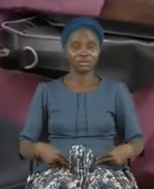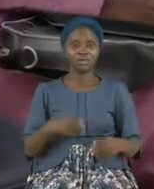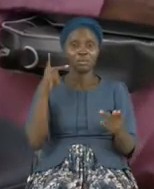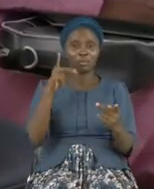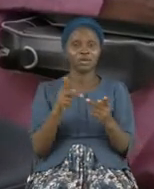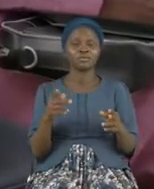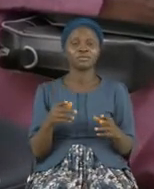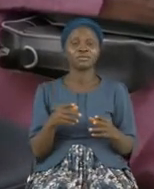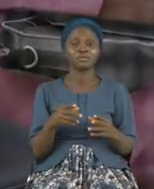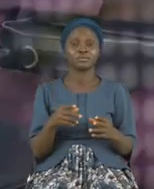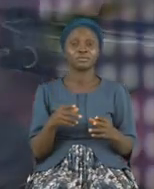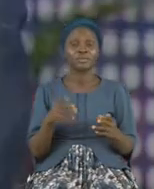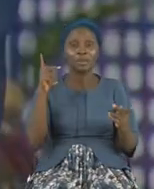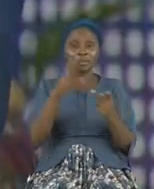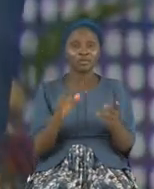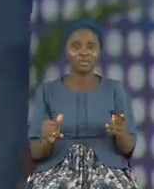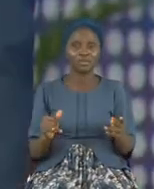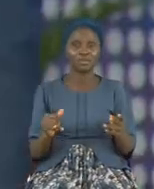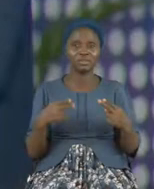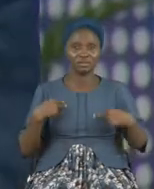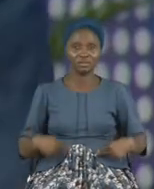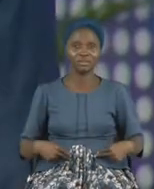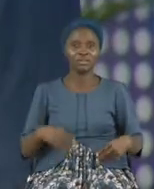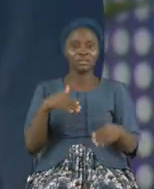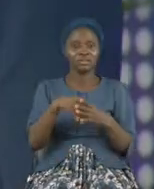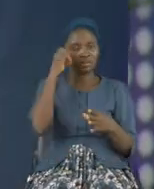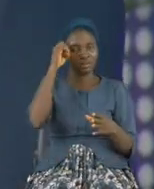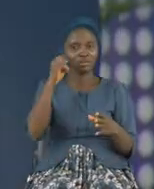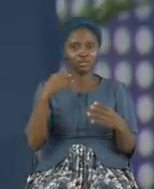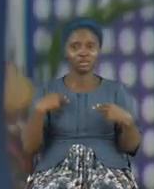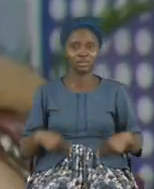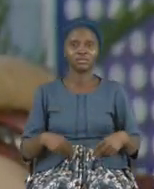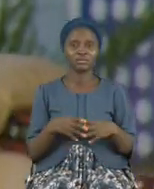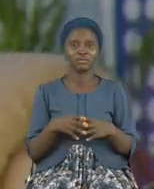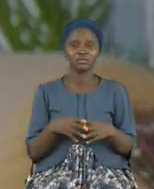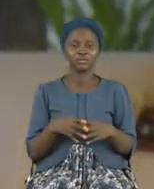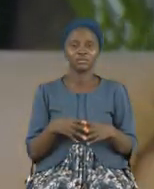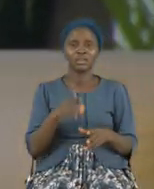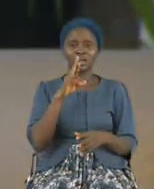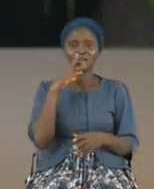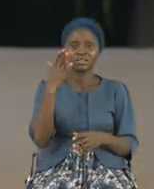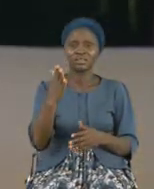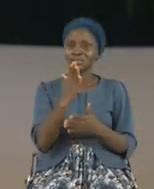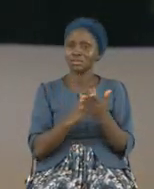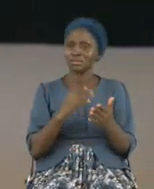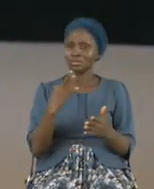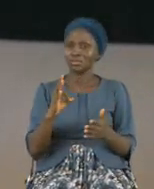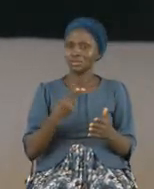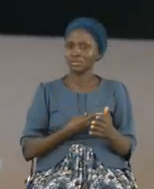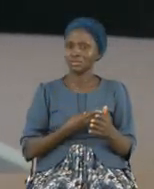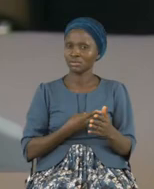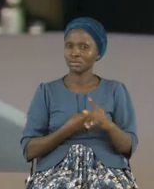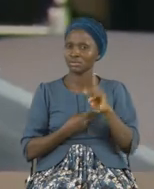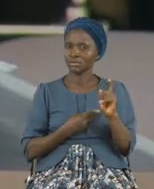sound, perfectly sound in itself. And yeah, some of us, what we give to